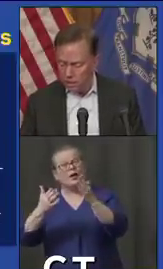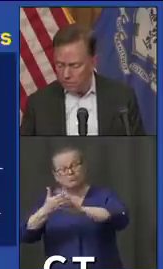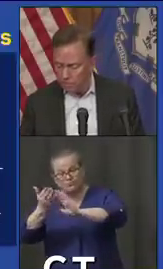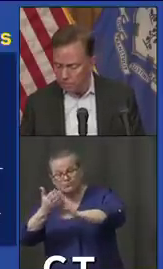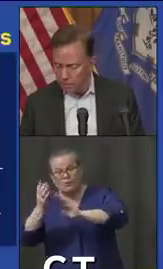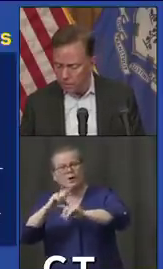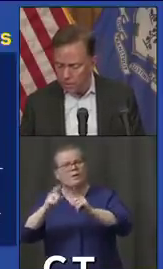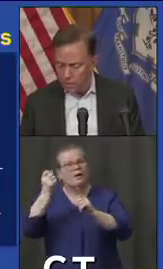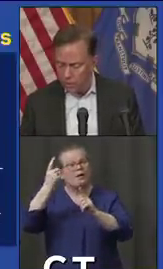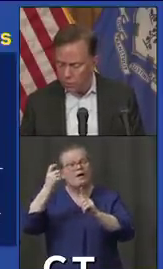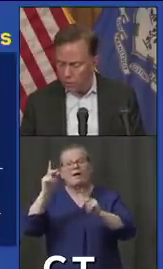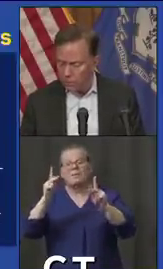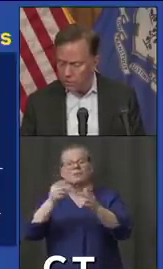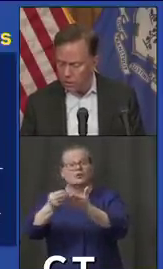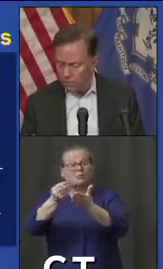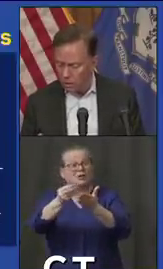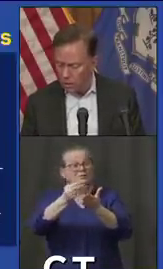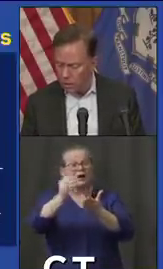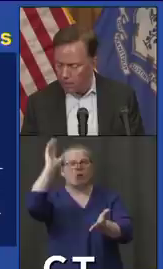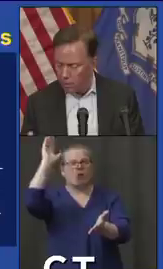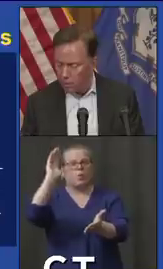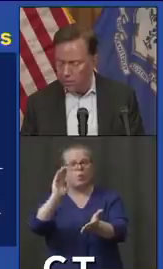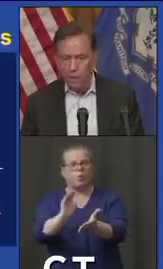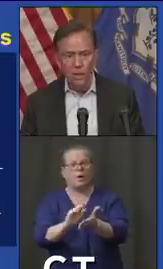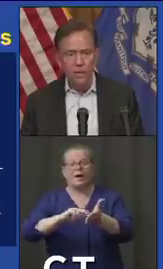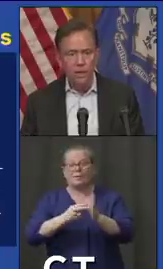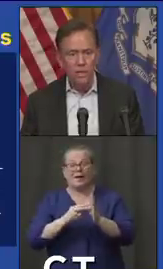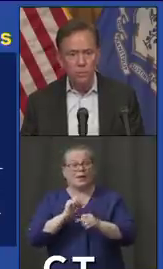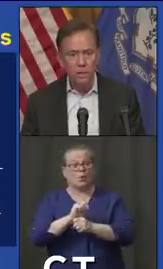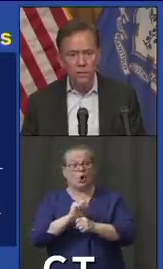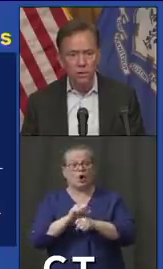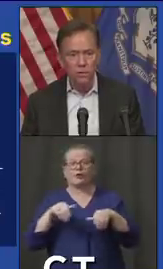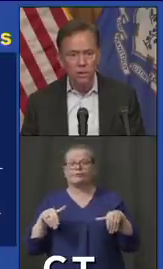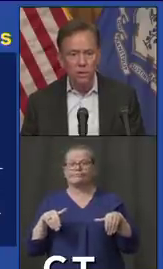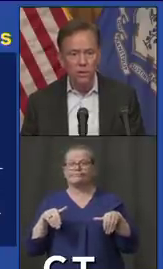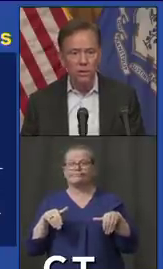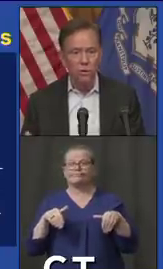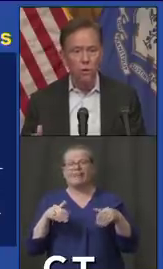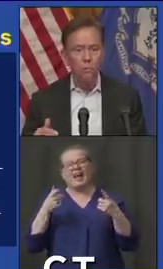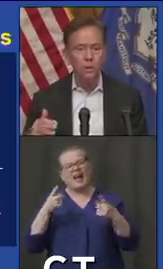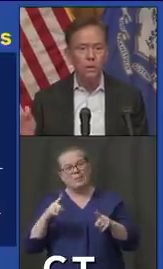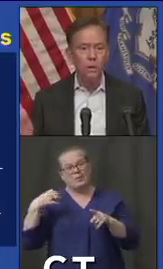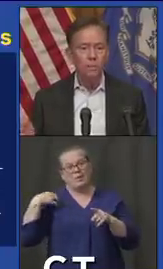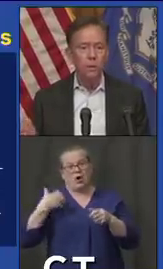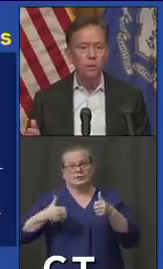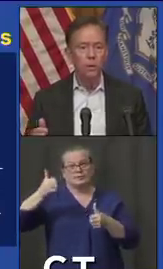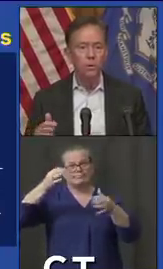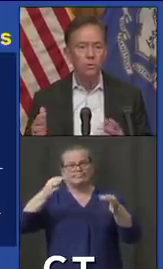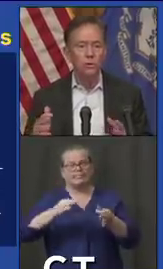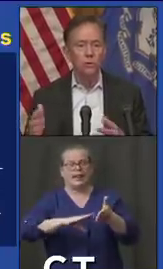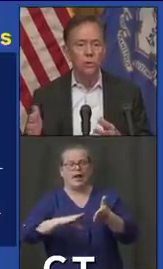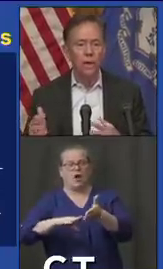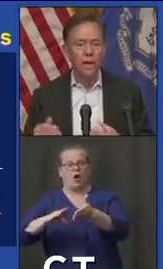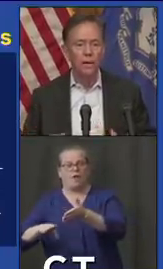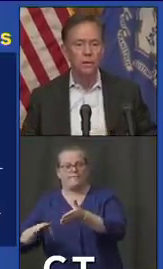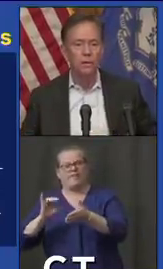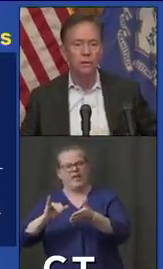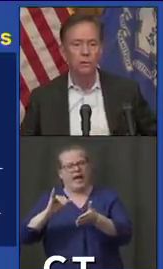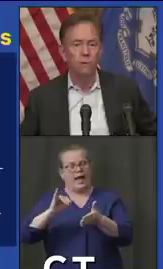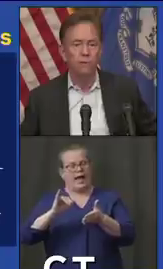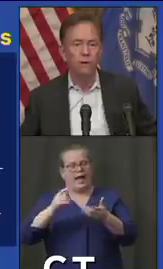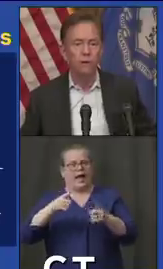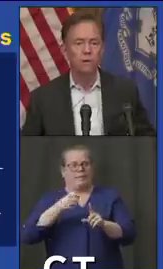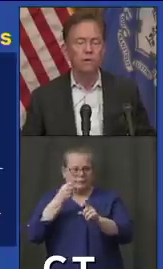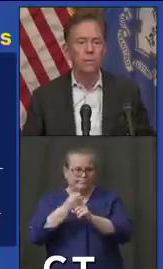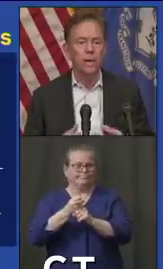say, 30% of our economy open. The next piece over there is open but closed due to a lack